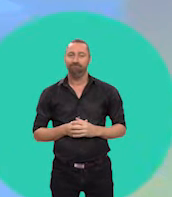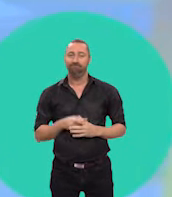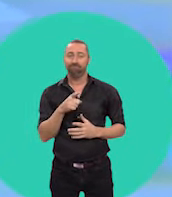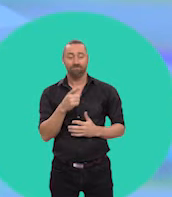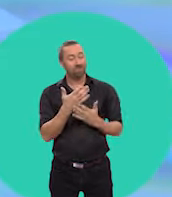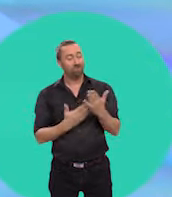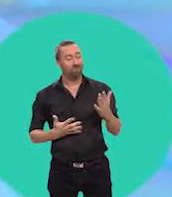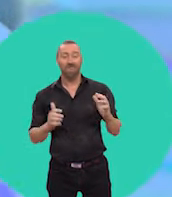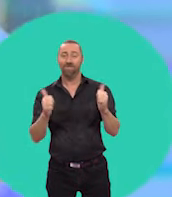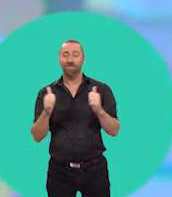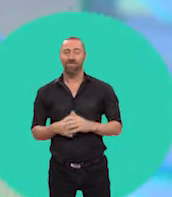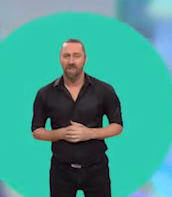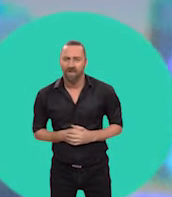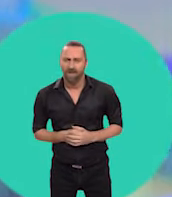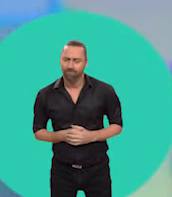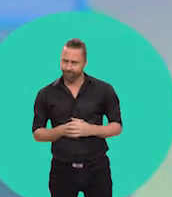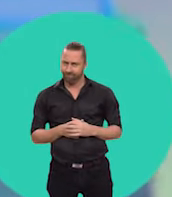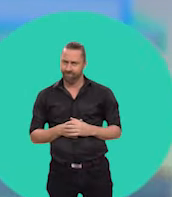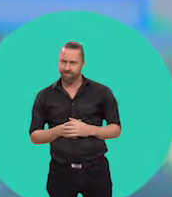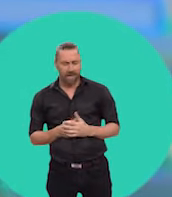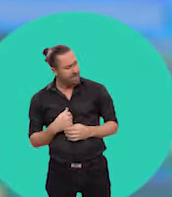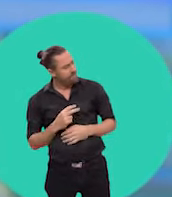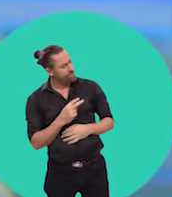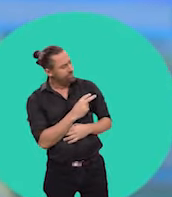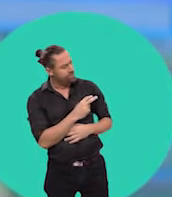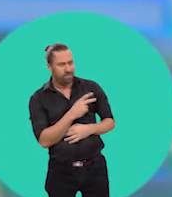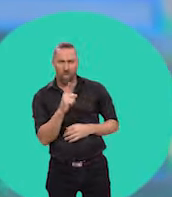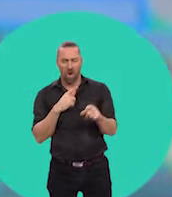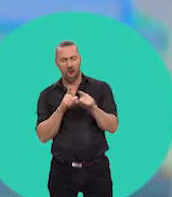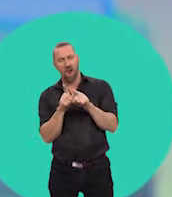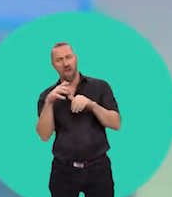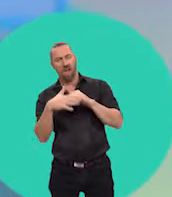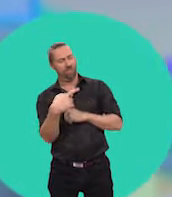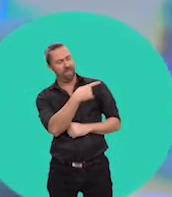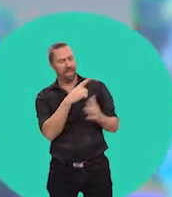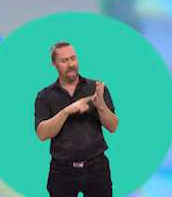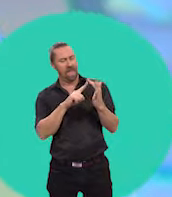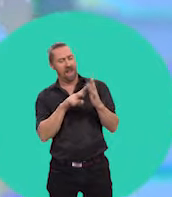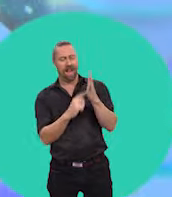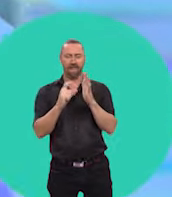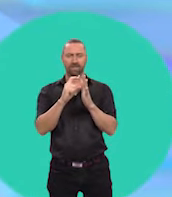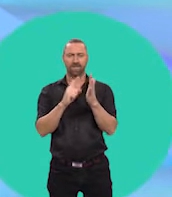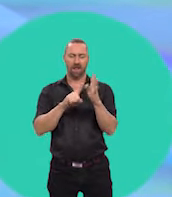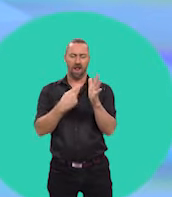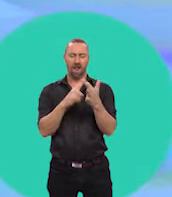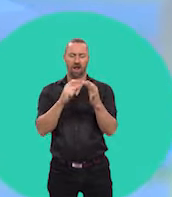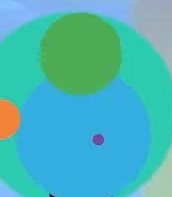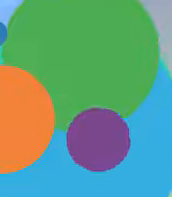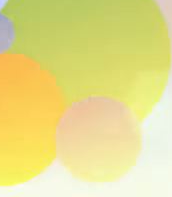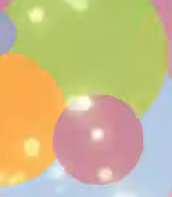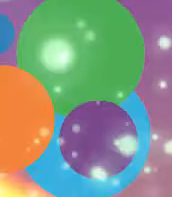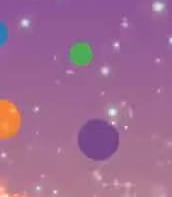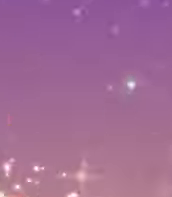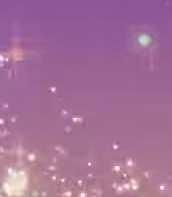And that's the end of today's story. I wonder what lesson we might be able to learn from reading Leonard the Lyrebird.